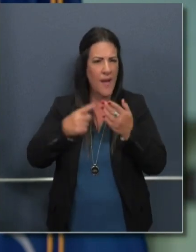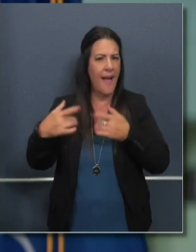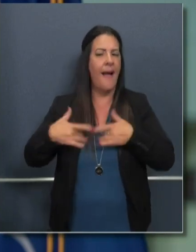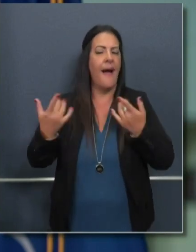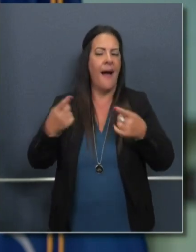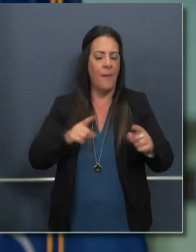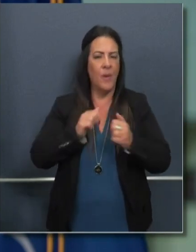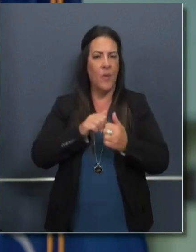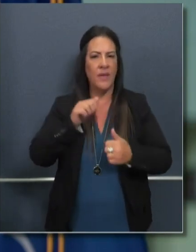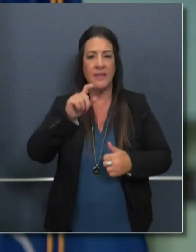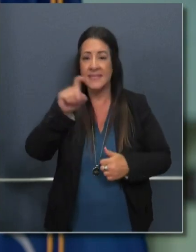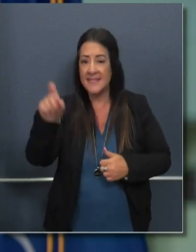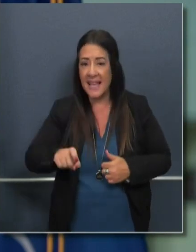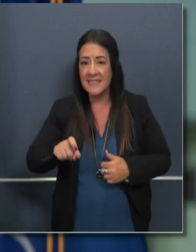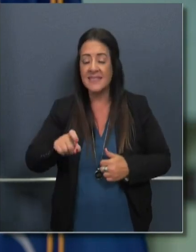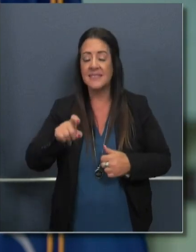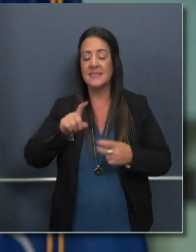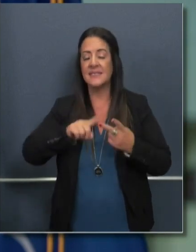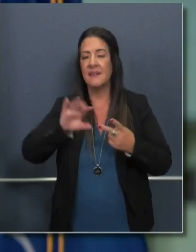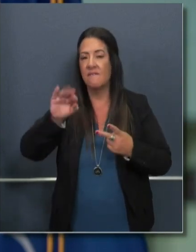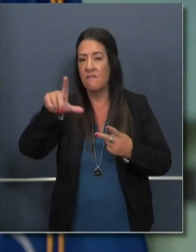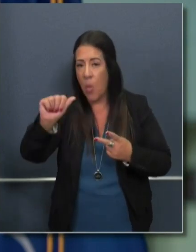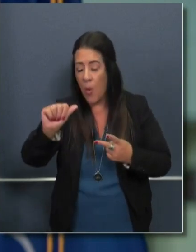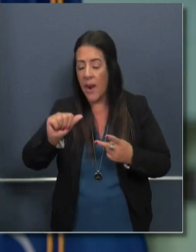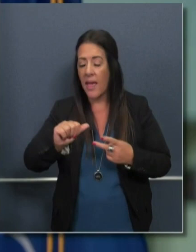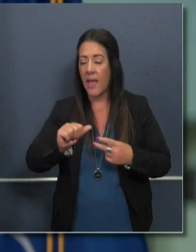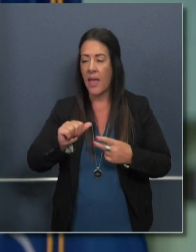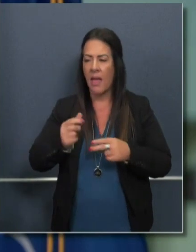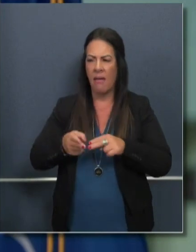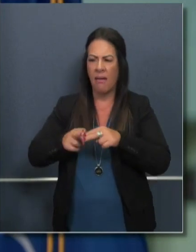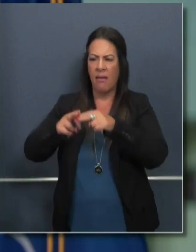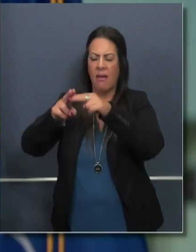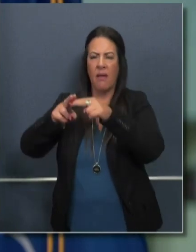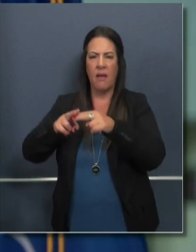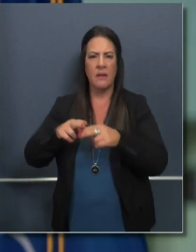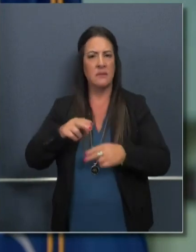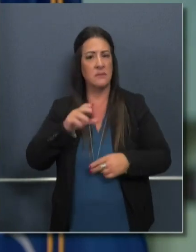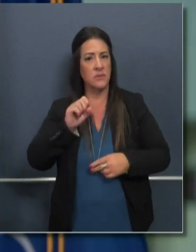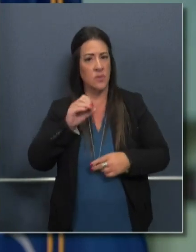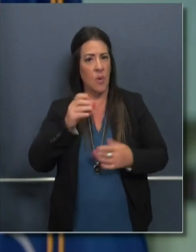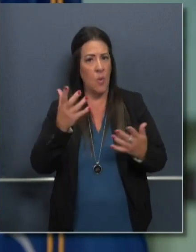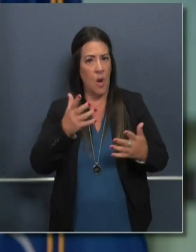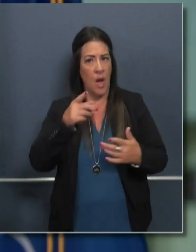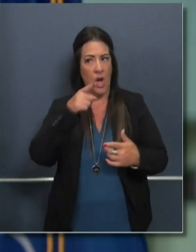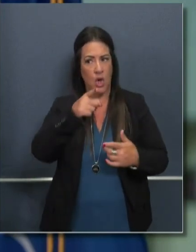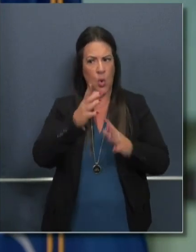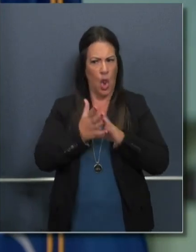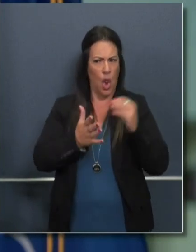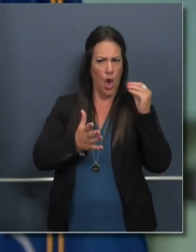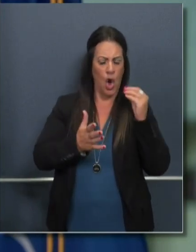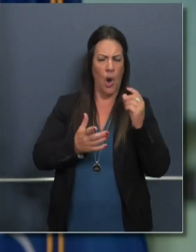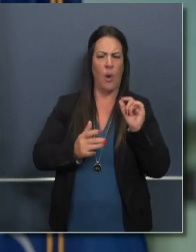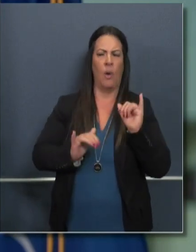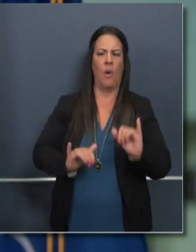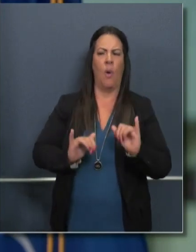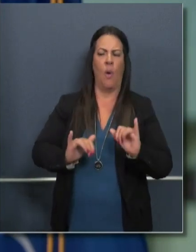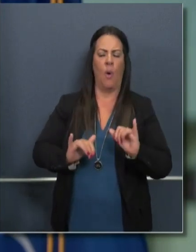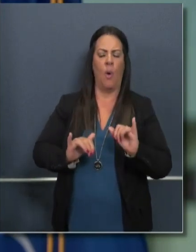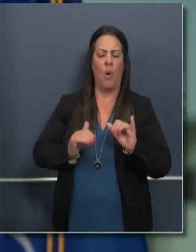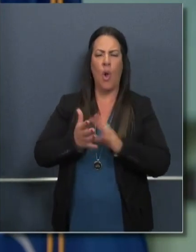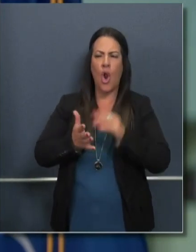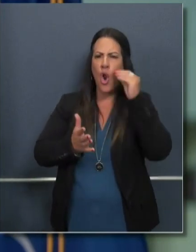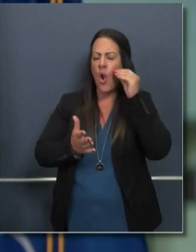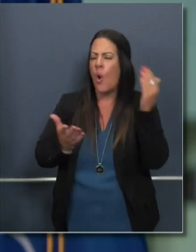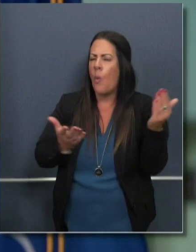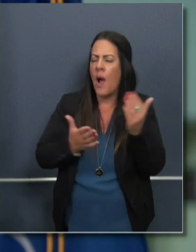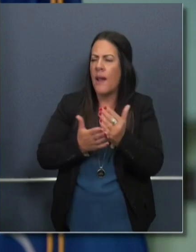of their positivity rates, as well as Arizona's on the rise? And what can we learn from what's happening there? Is there anything that you believe those